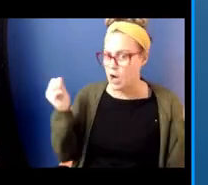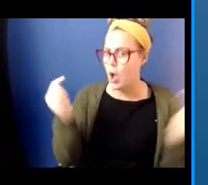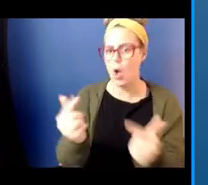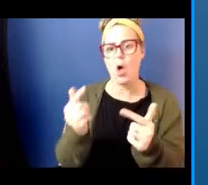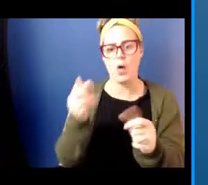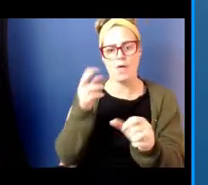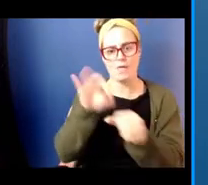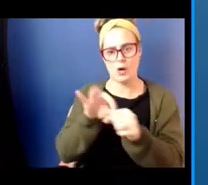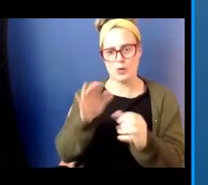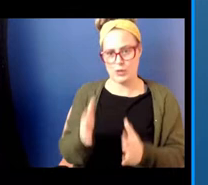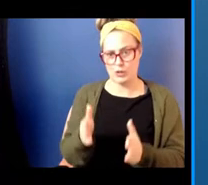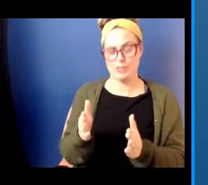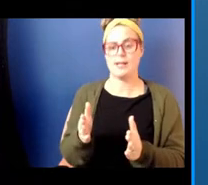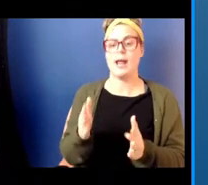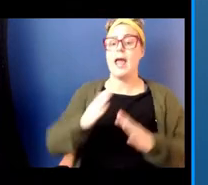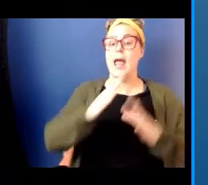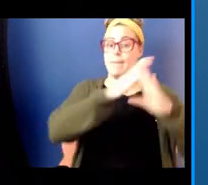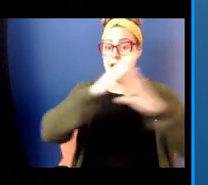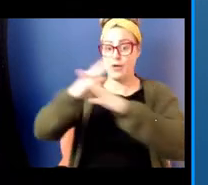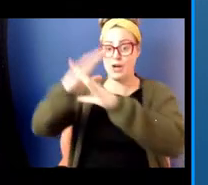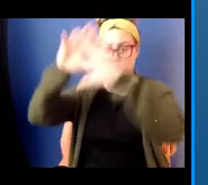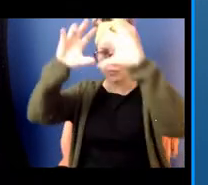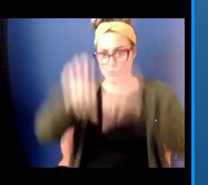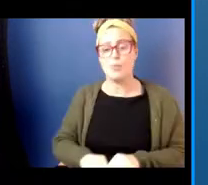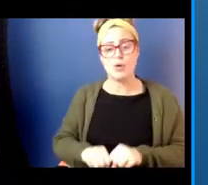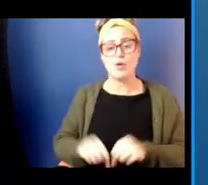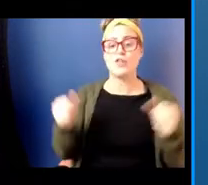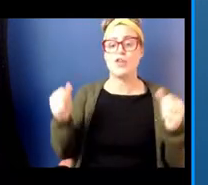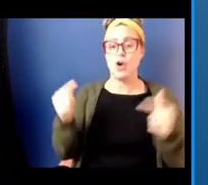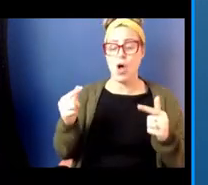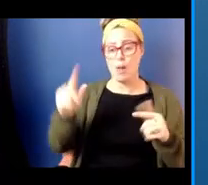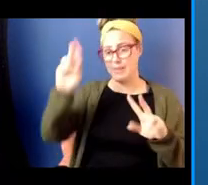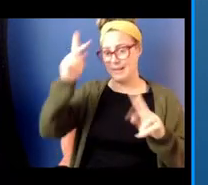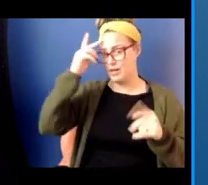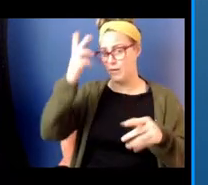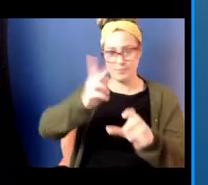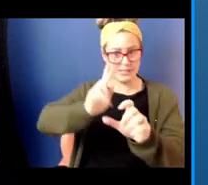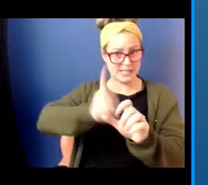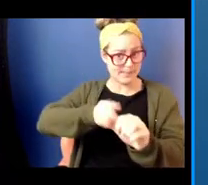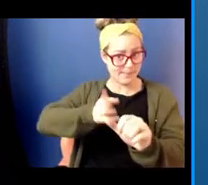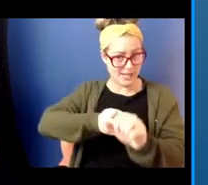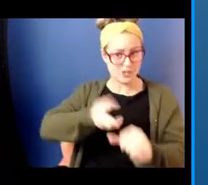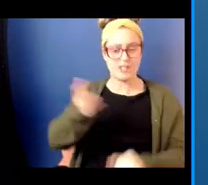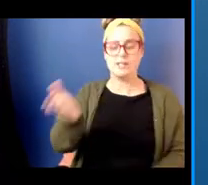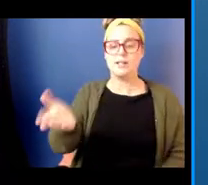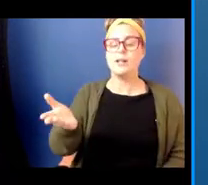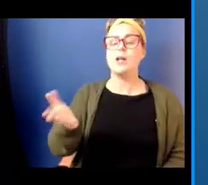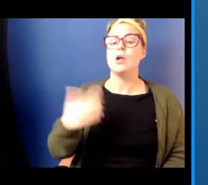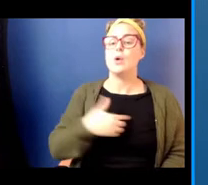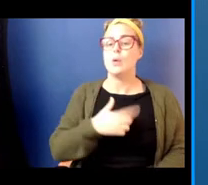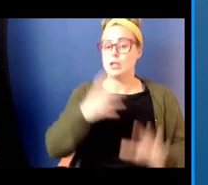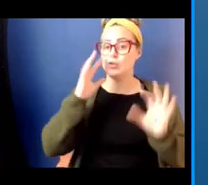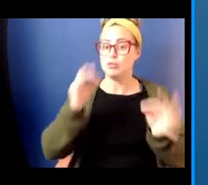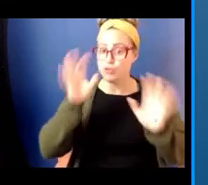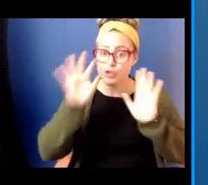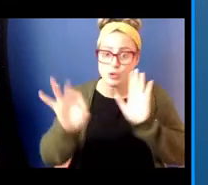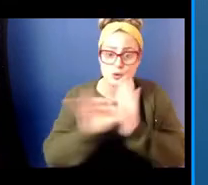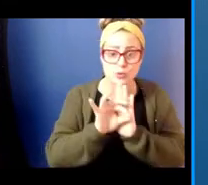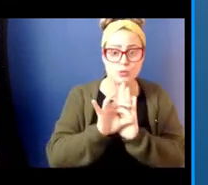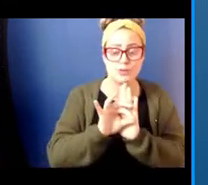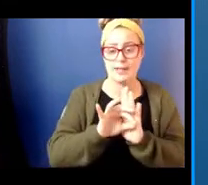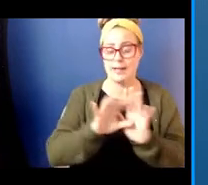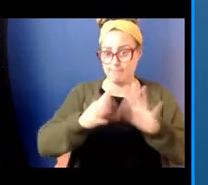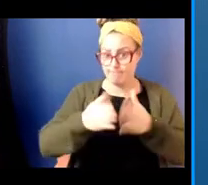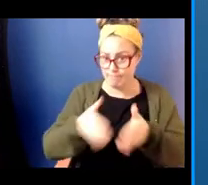participation caucuses requiring voters to choose in public to spend significant amounts of money